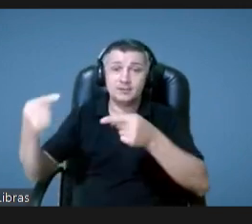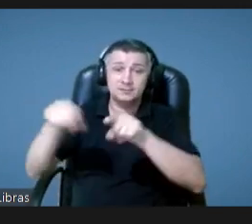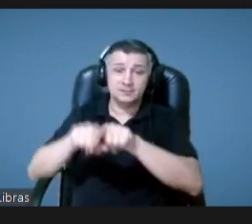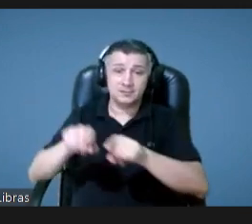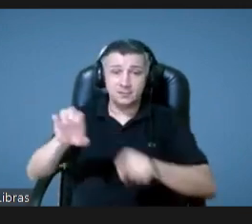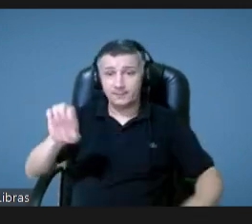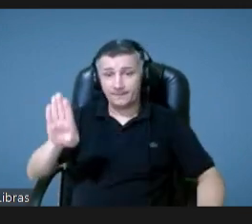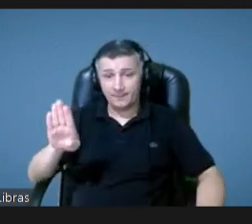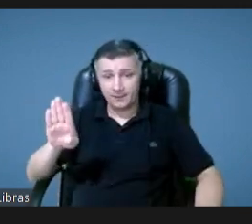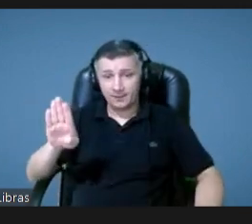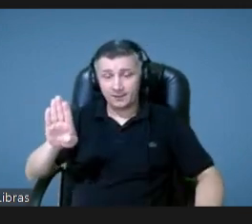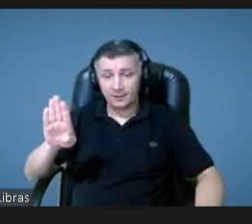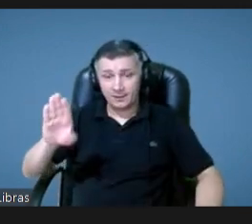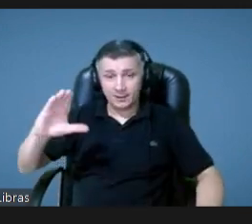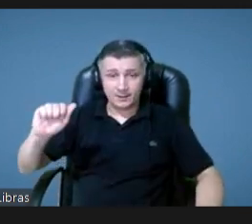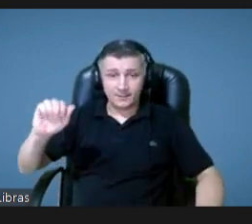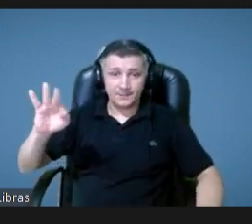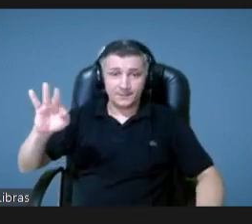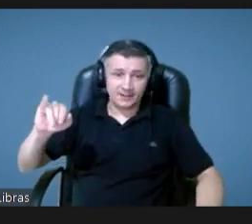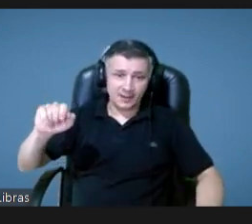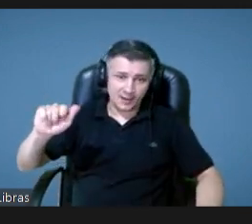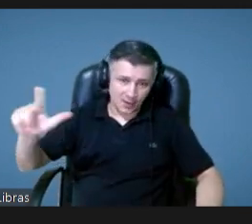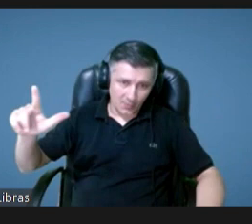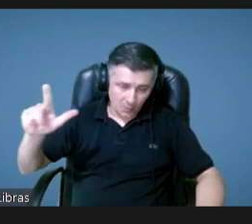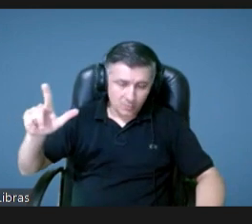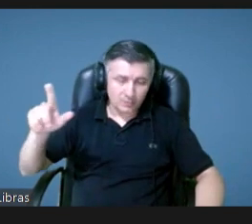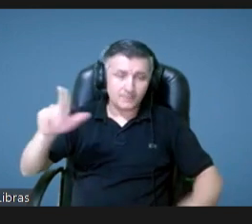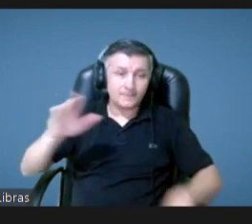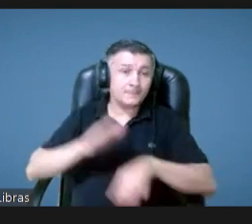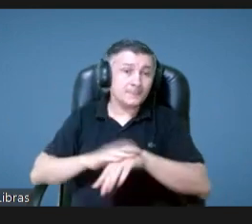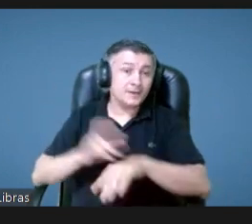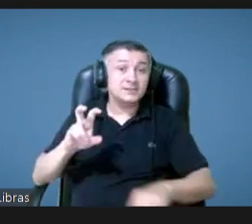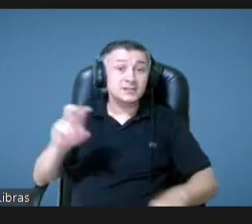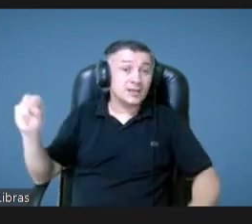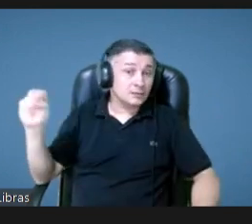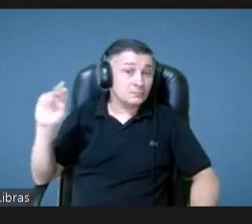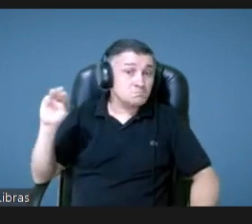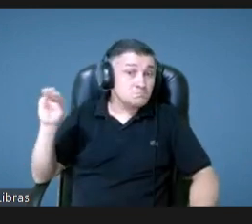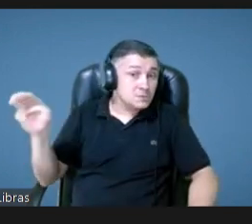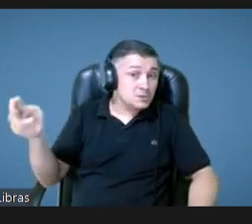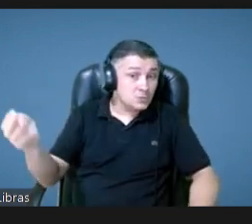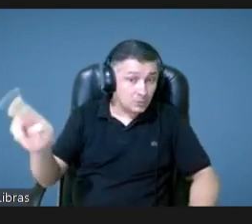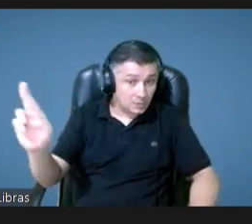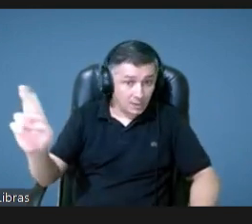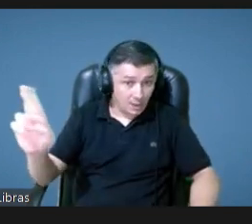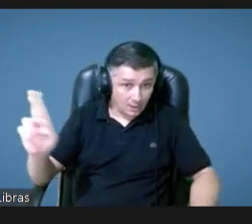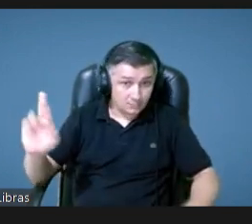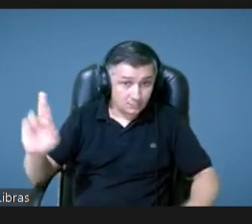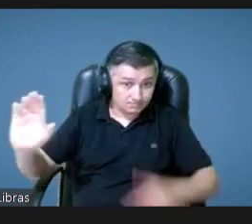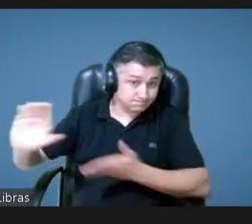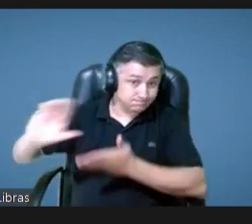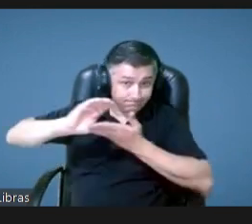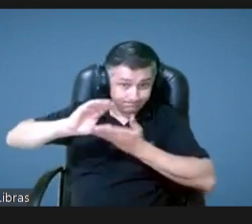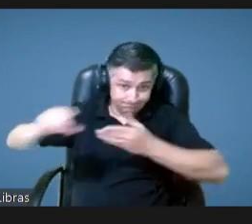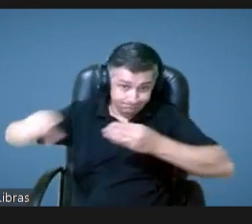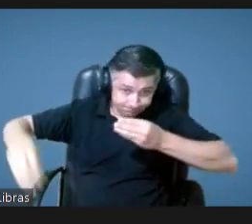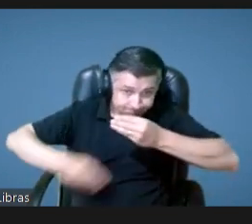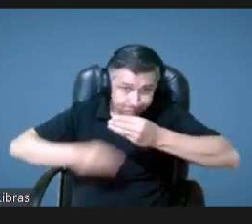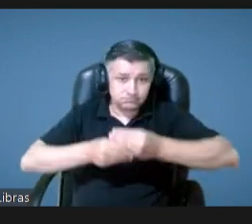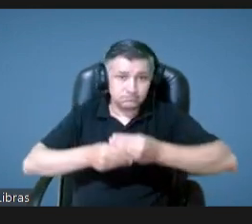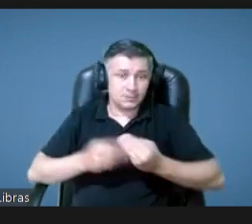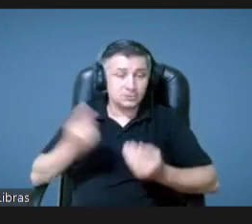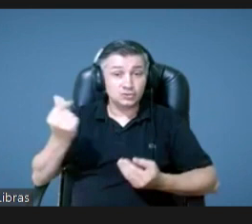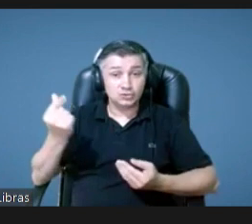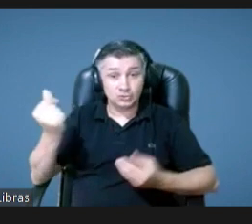beginning of Q3, it announced a partnership with EB Capitals for a fund of